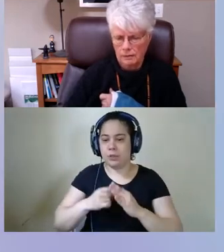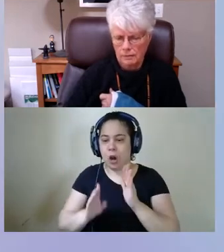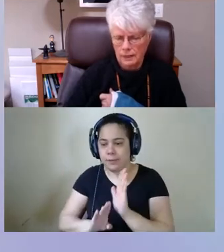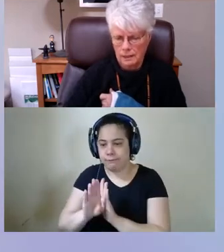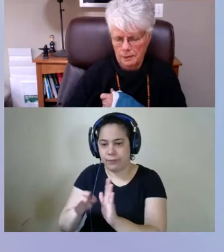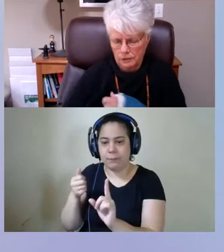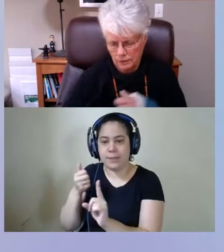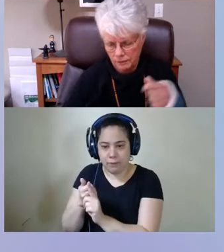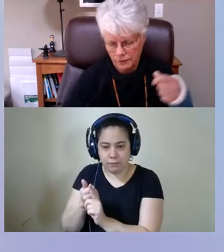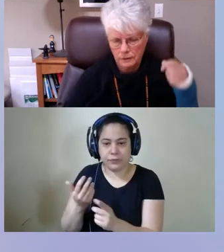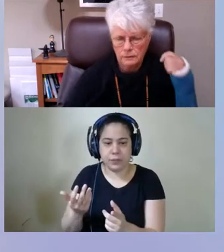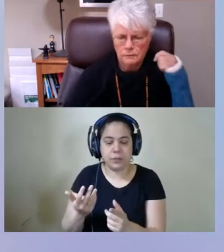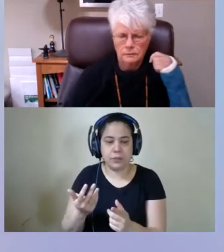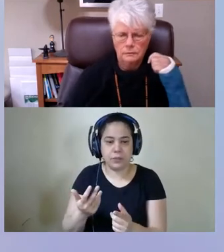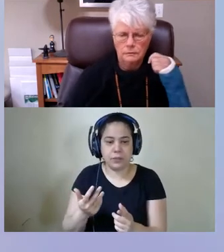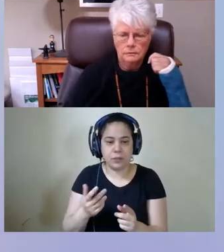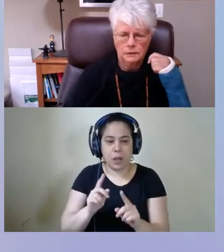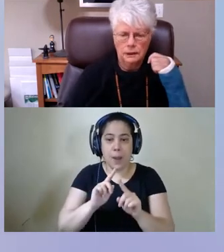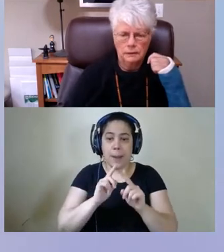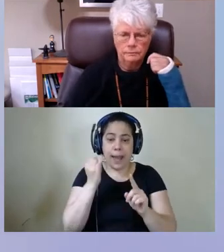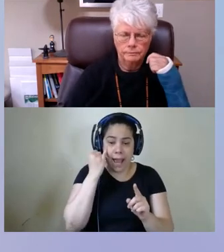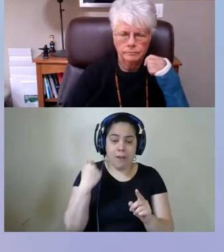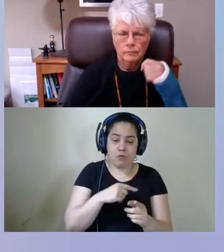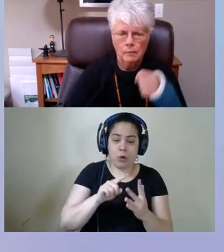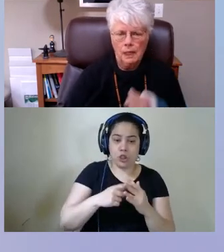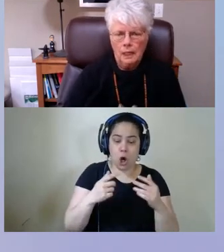because of the inhibition of fear.